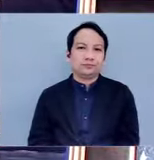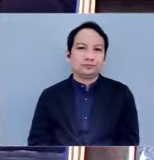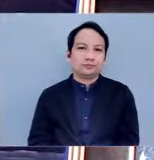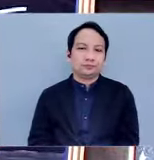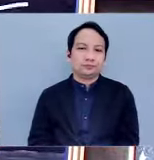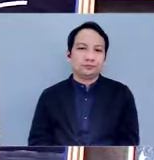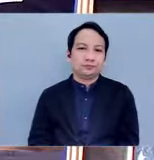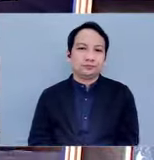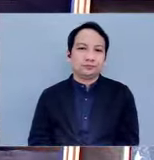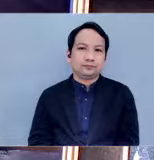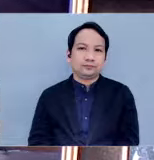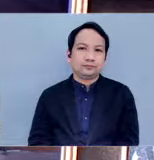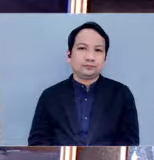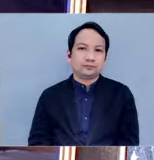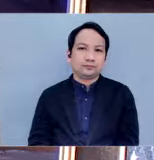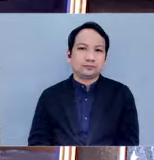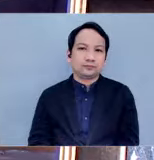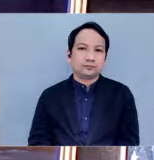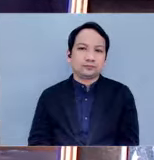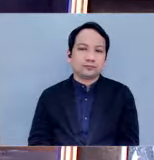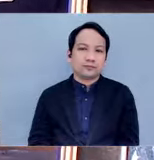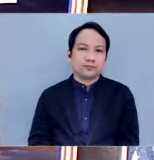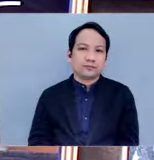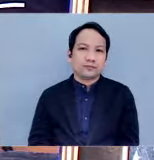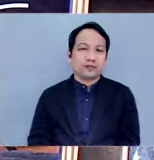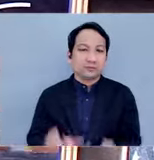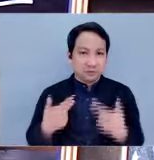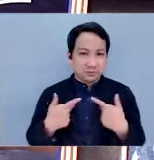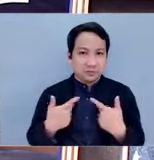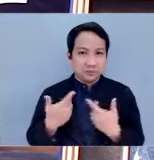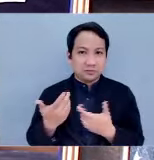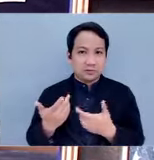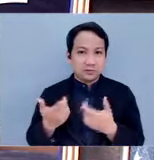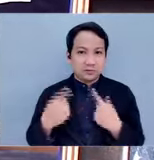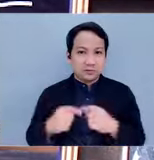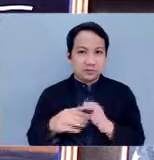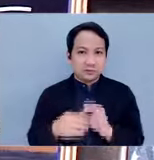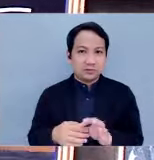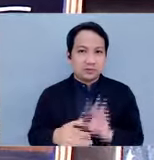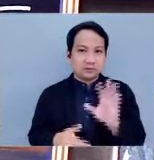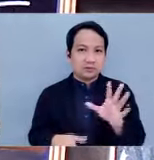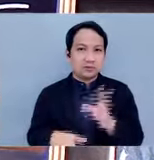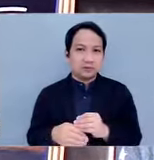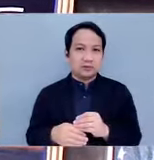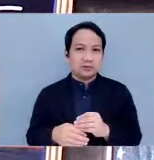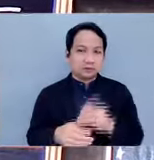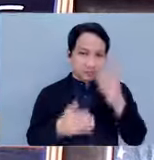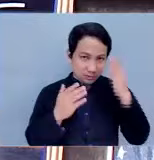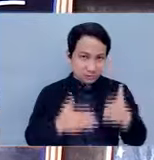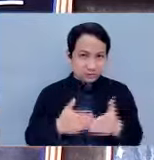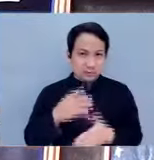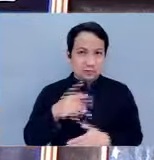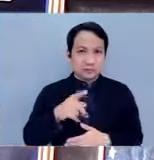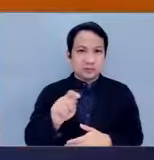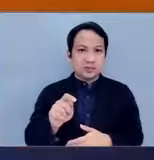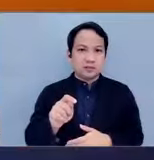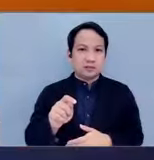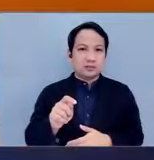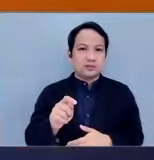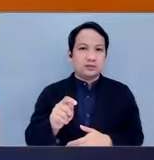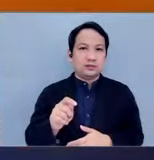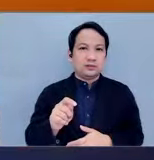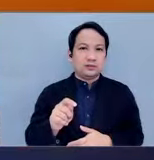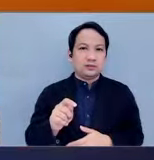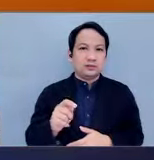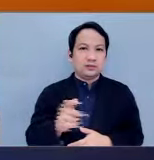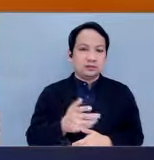madali? Right now po kasi we're trying to focus po talaga sa pet portraits po. So pero which pets,